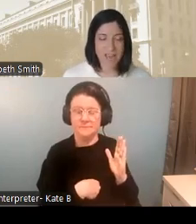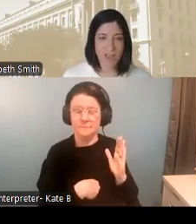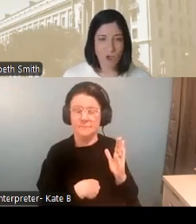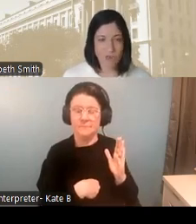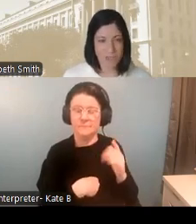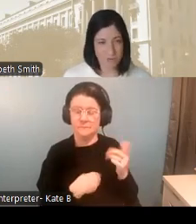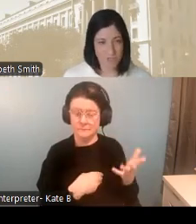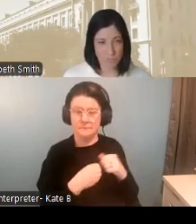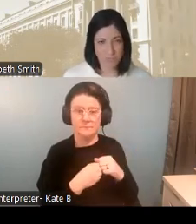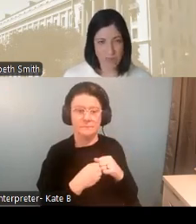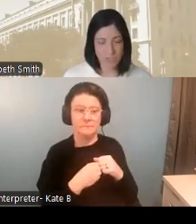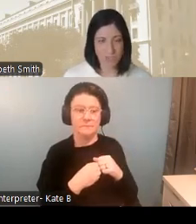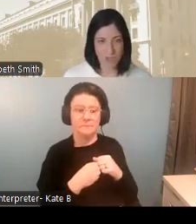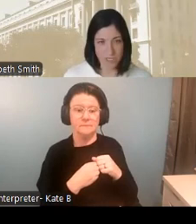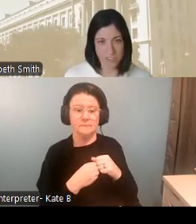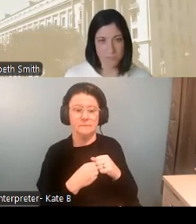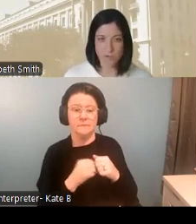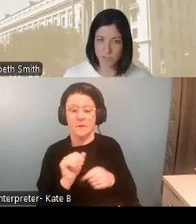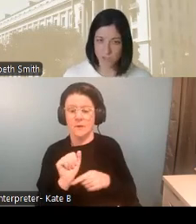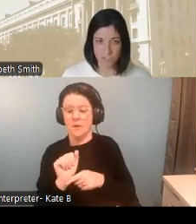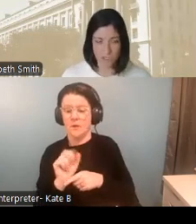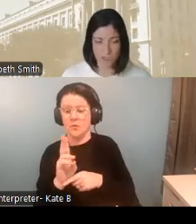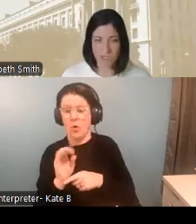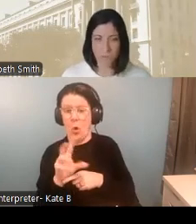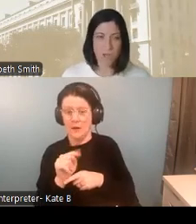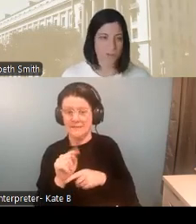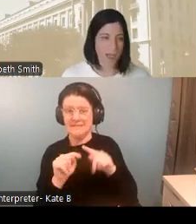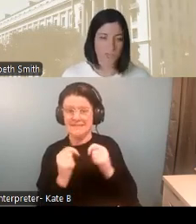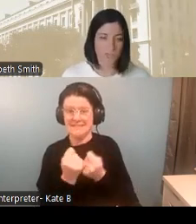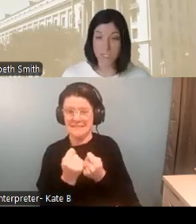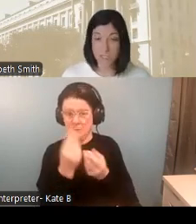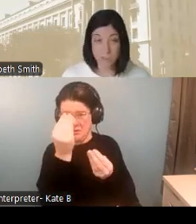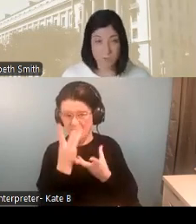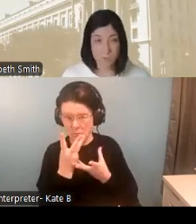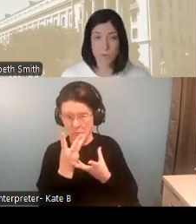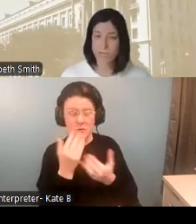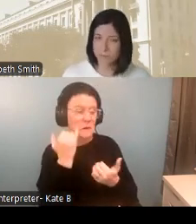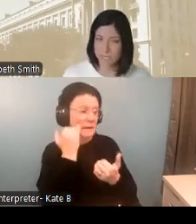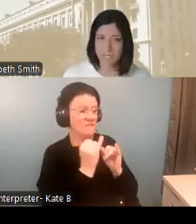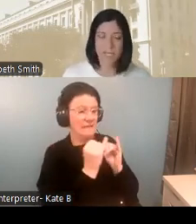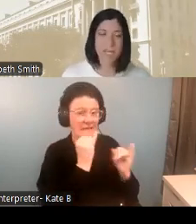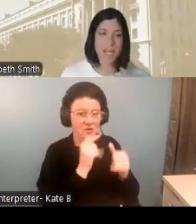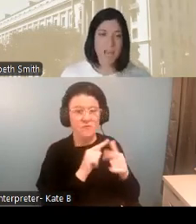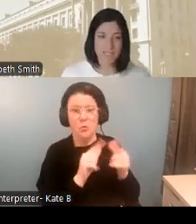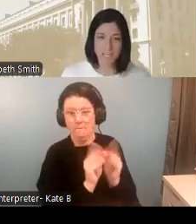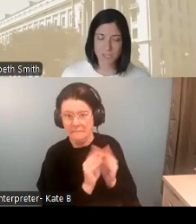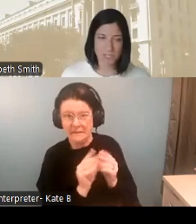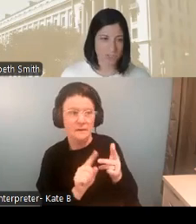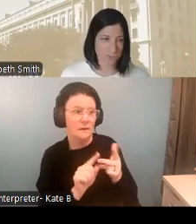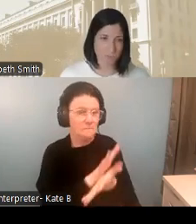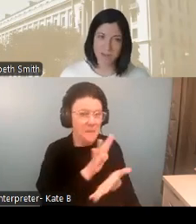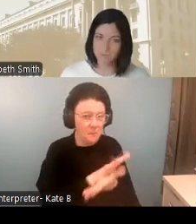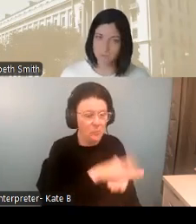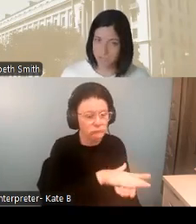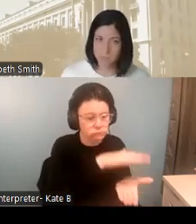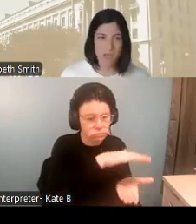states that all the information provided to the audit team during the course of the audit, whether that was in an interview, in a meeting, any documentation